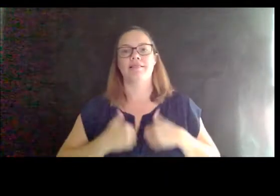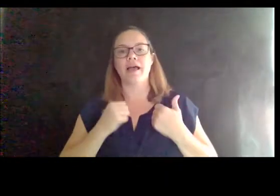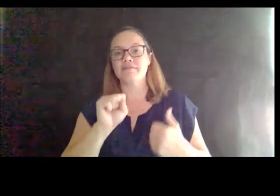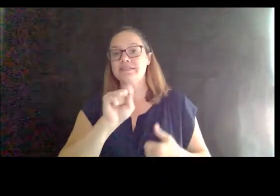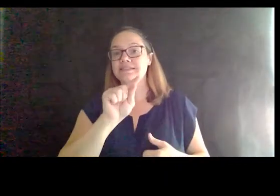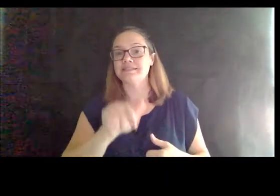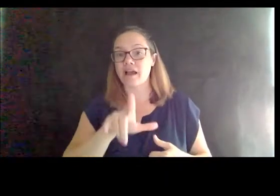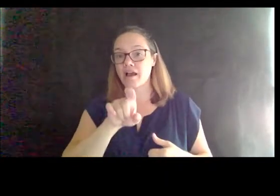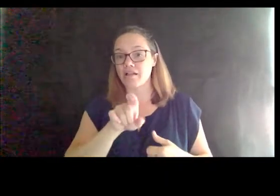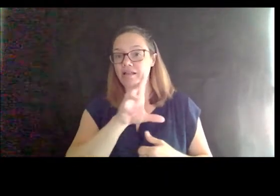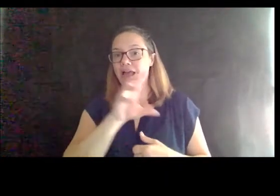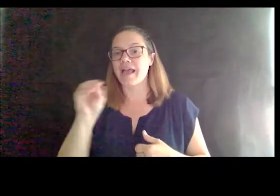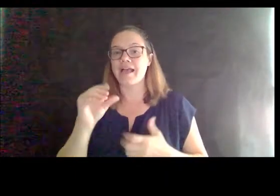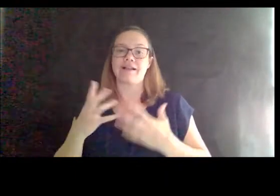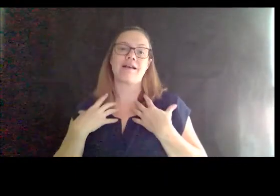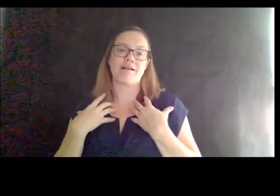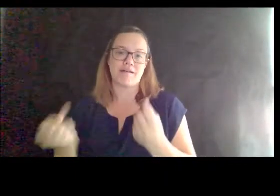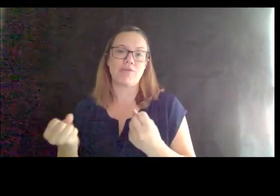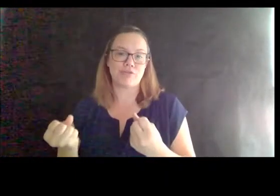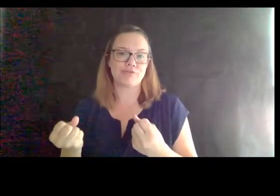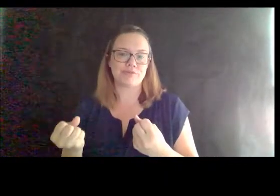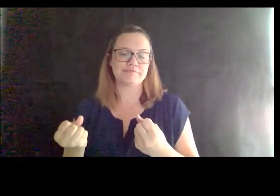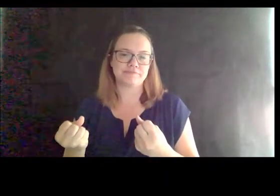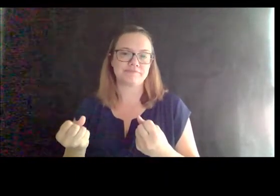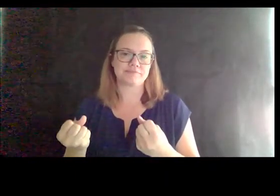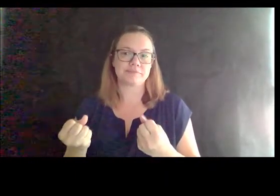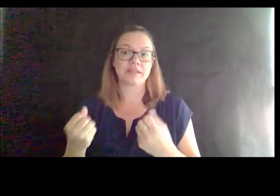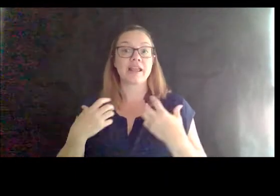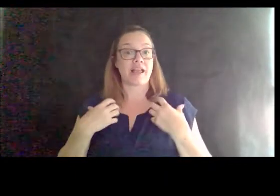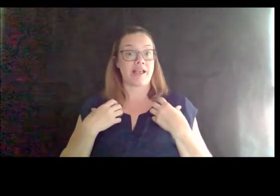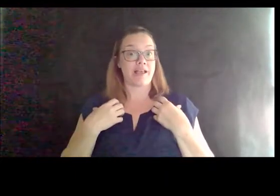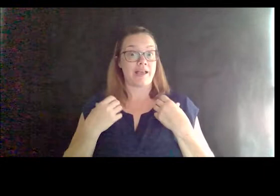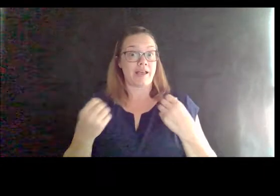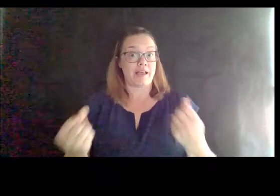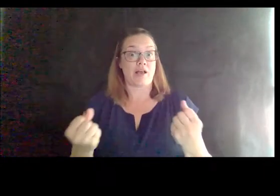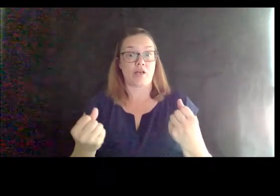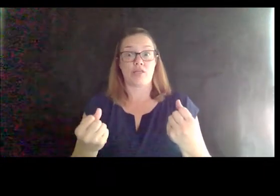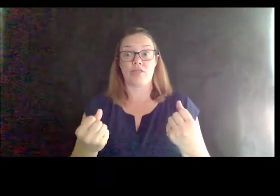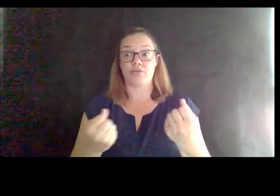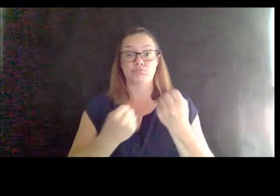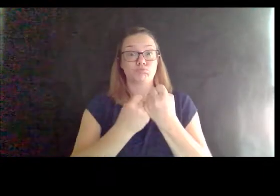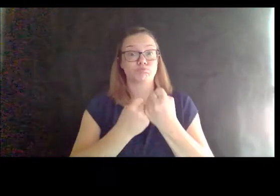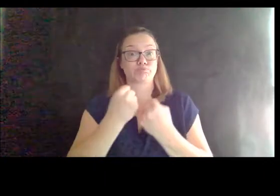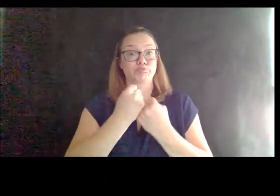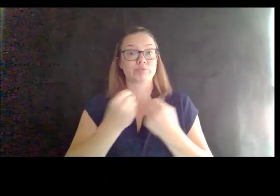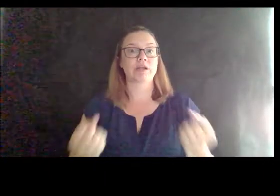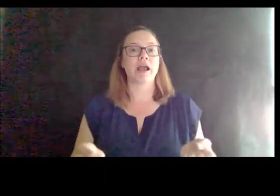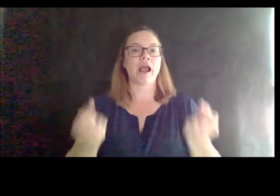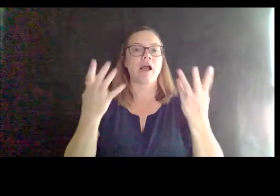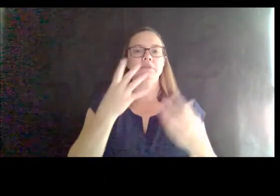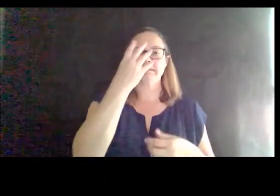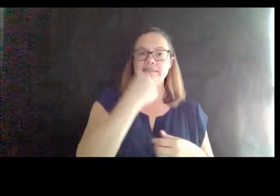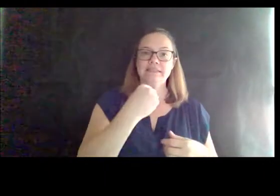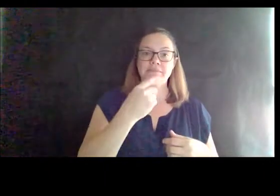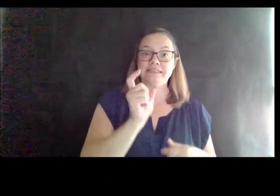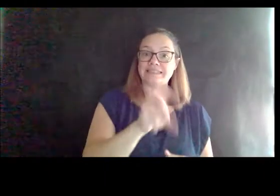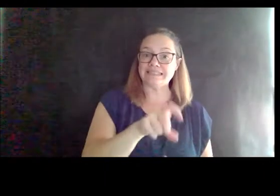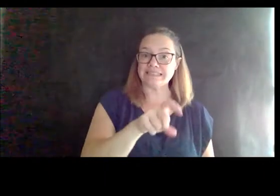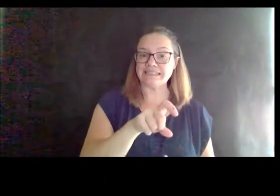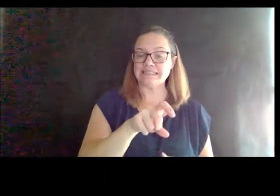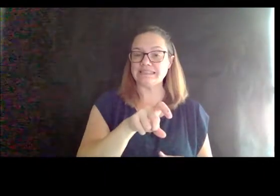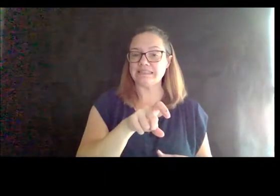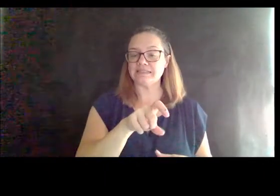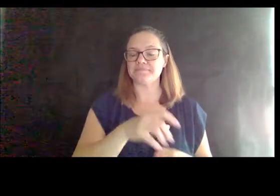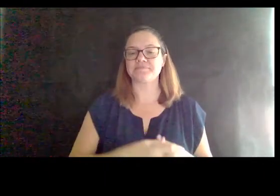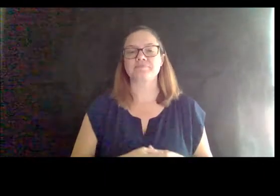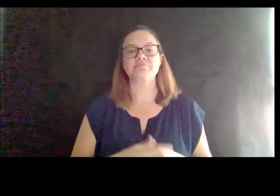health too. Our health plays a big role in how we sleep and how much we need. So for a